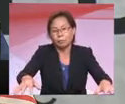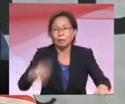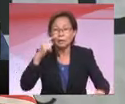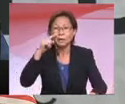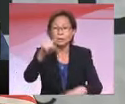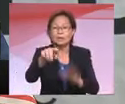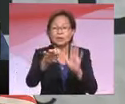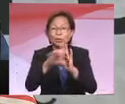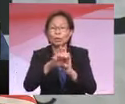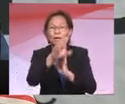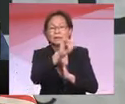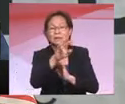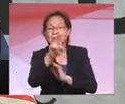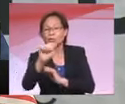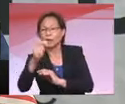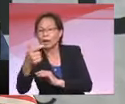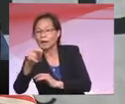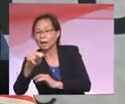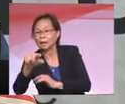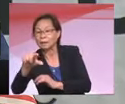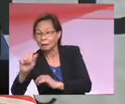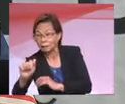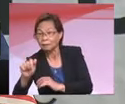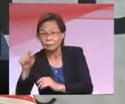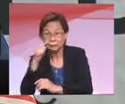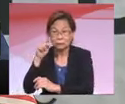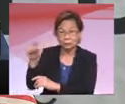for example, Sivaganga is also